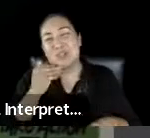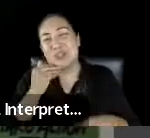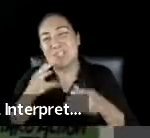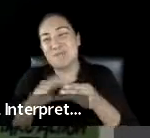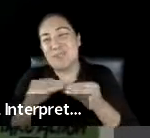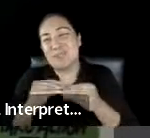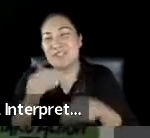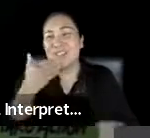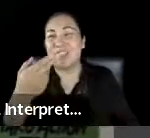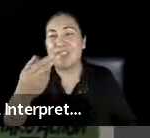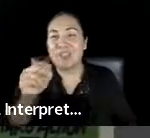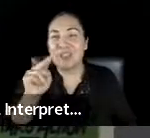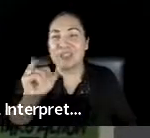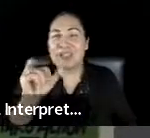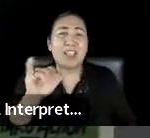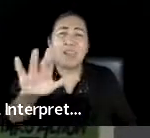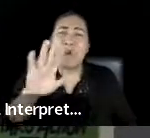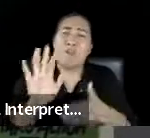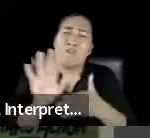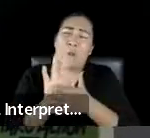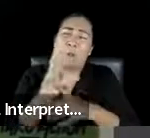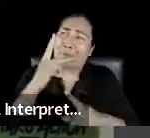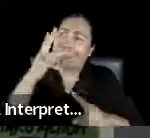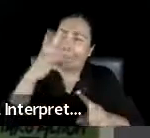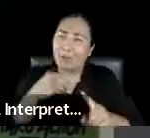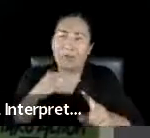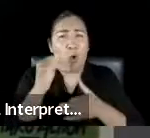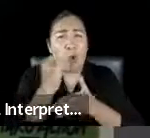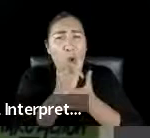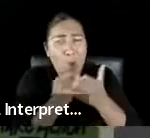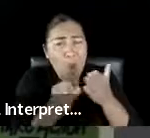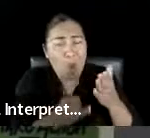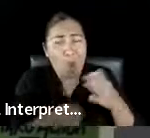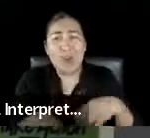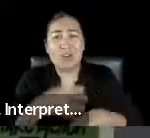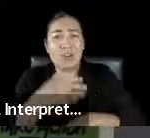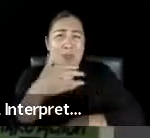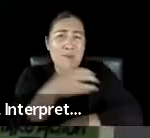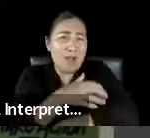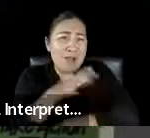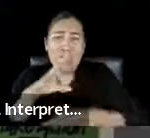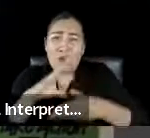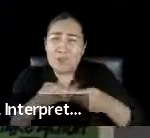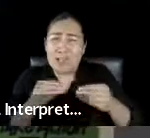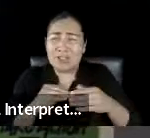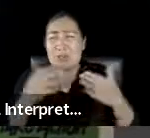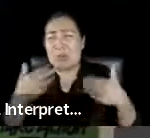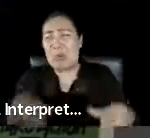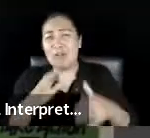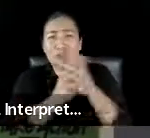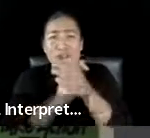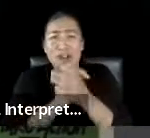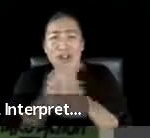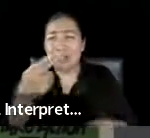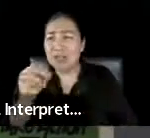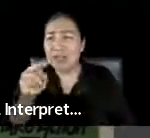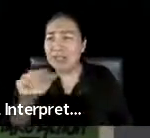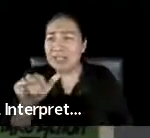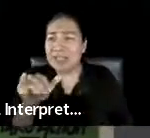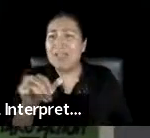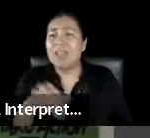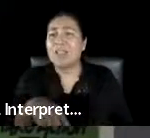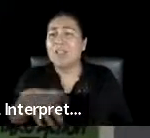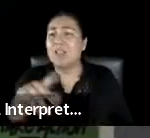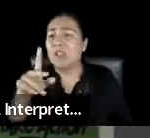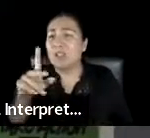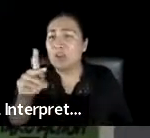you, Honey. Your film is beautifully done, the art, let alone the power of that message. So congratulations, Honey. Coraline,